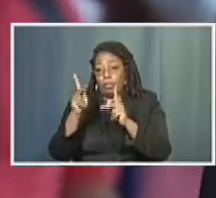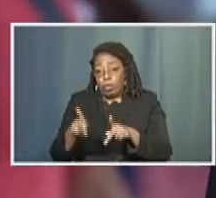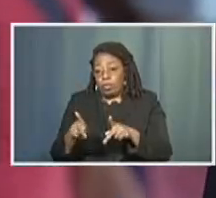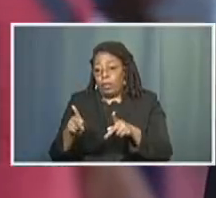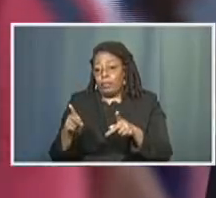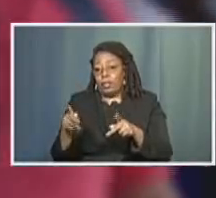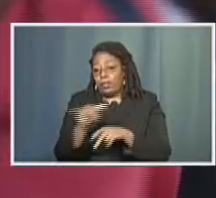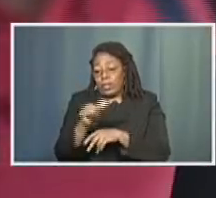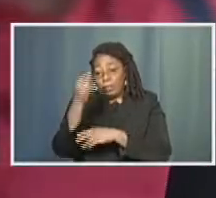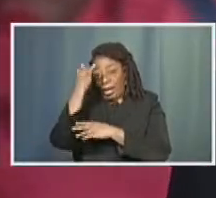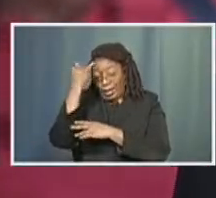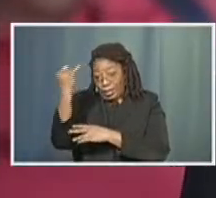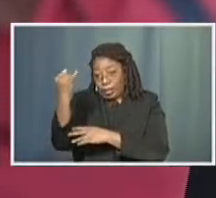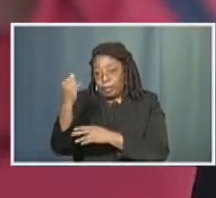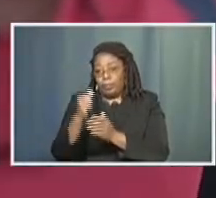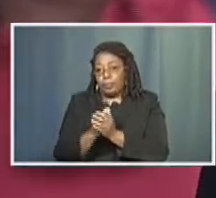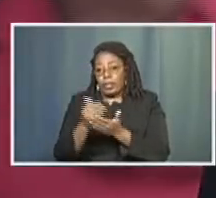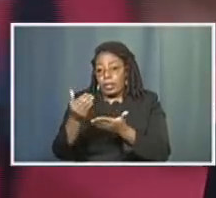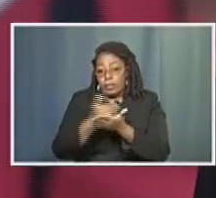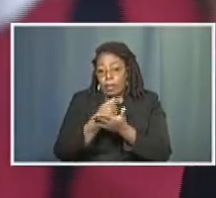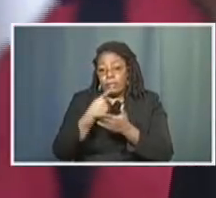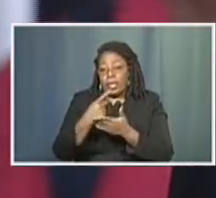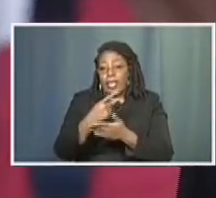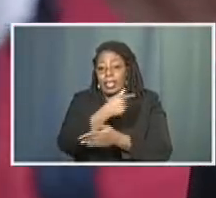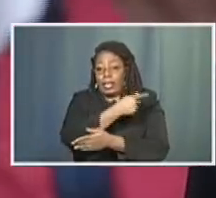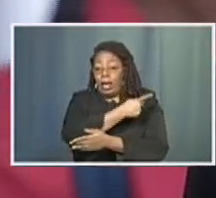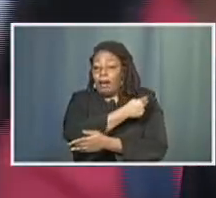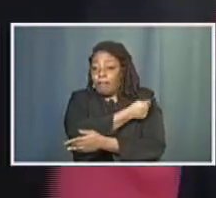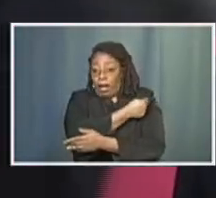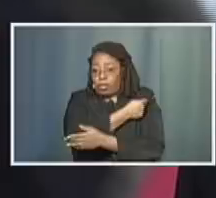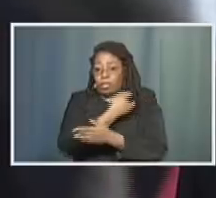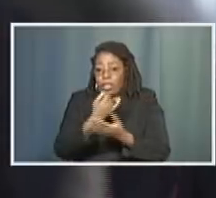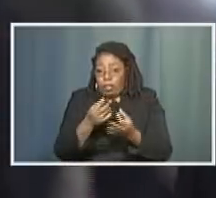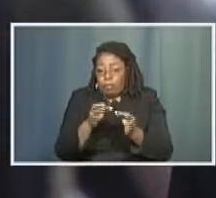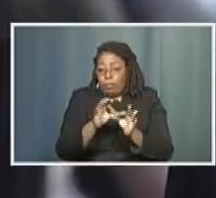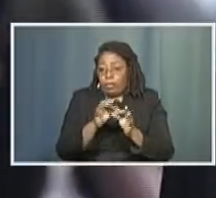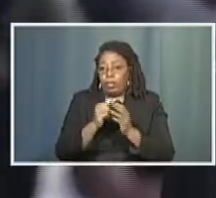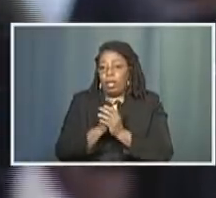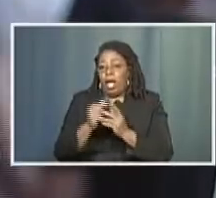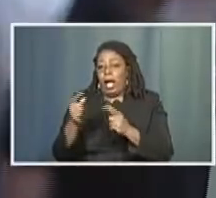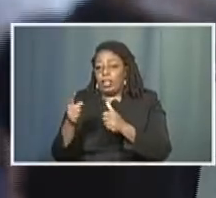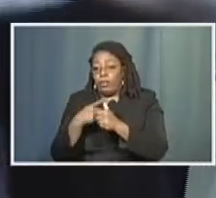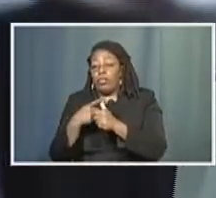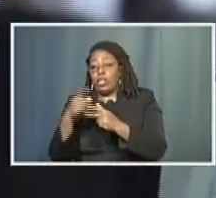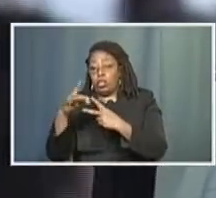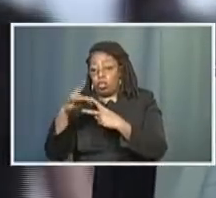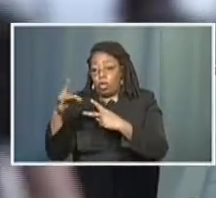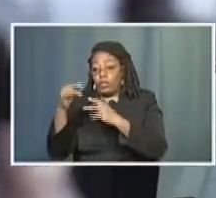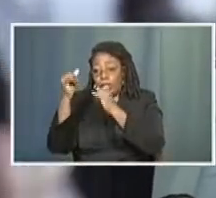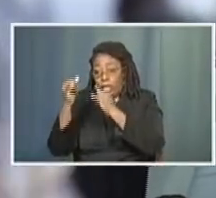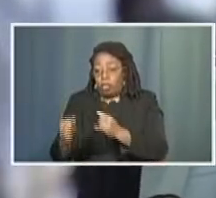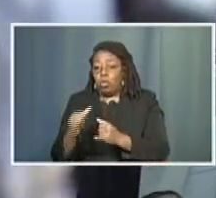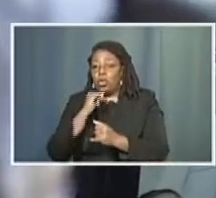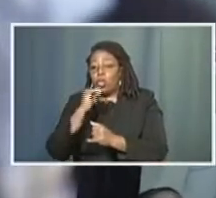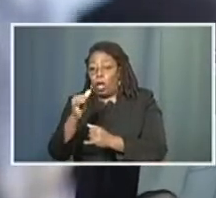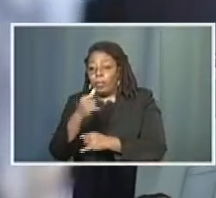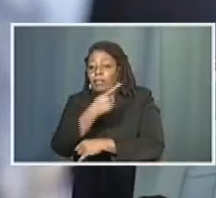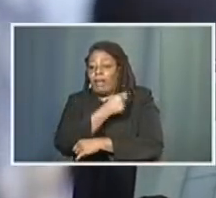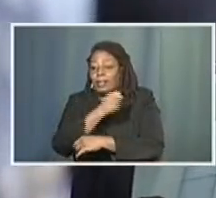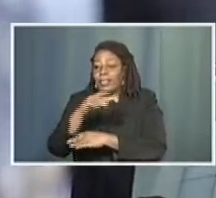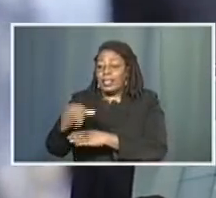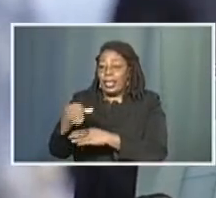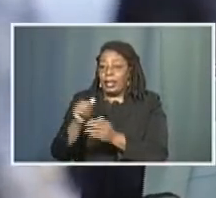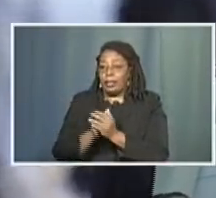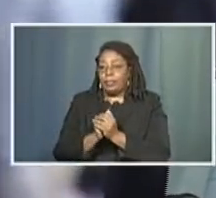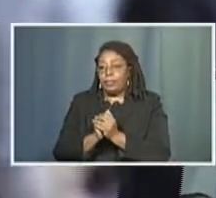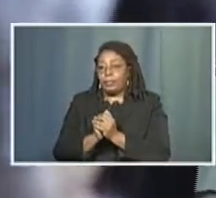view. Some people believe that the vaccine is very precious, and the first option should be to the individual who have never been vaccinated. But